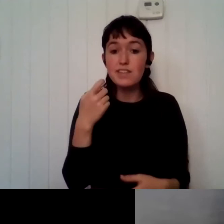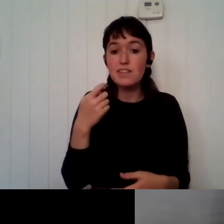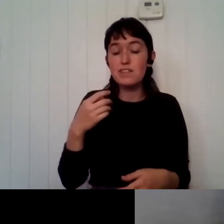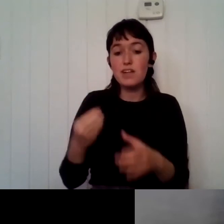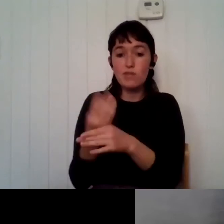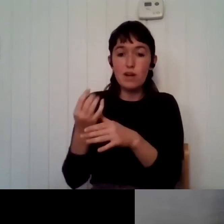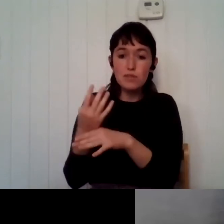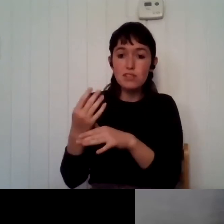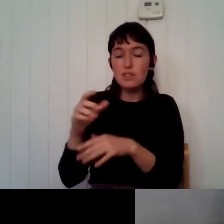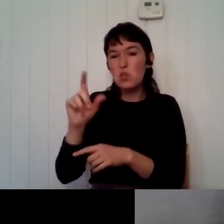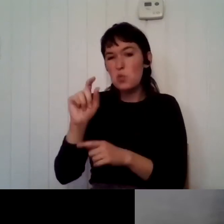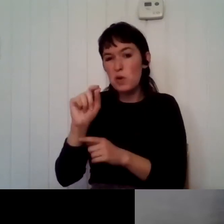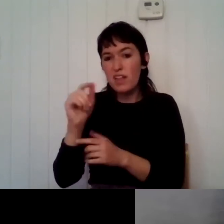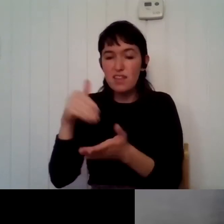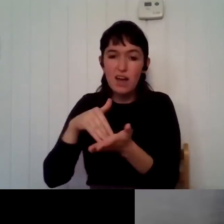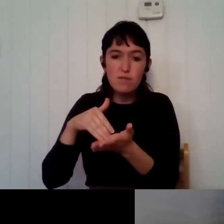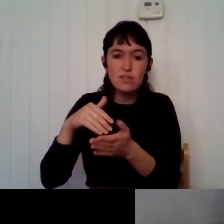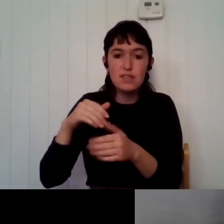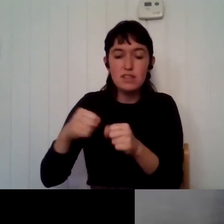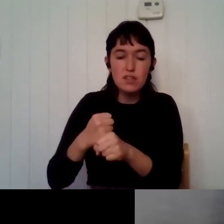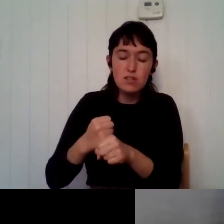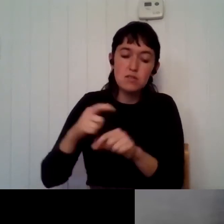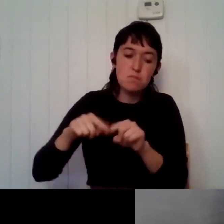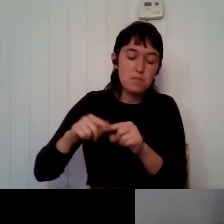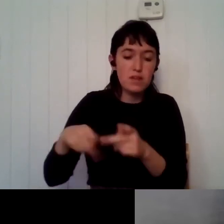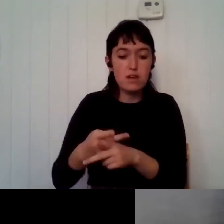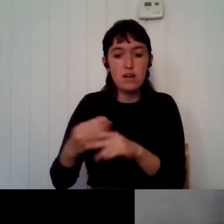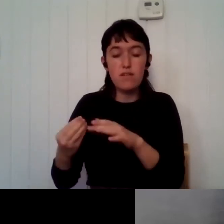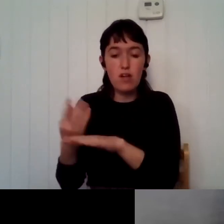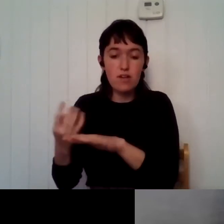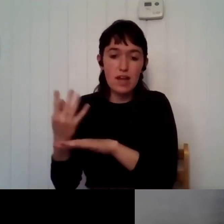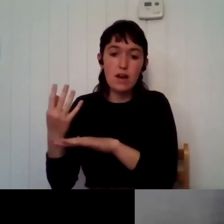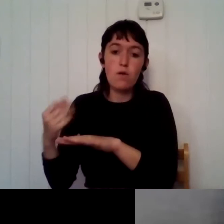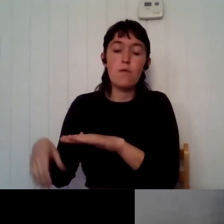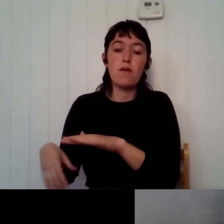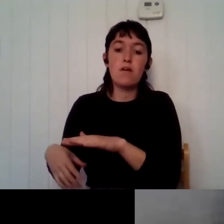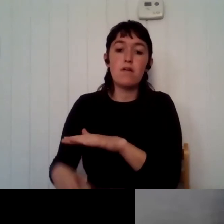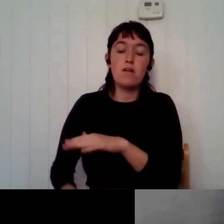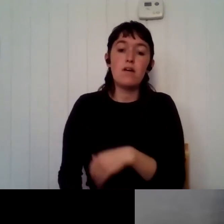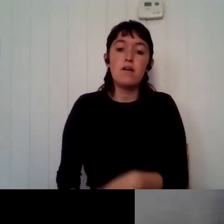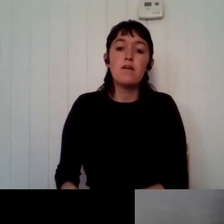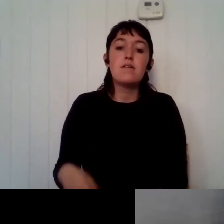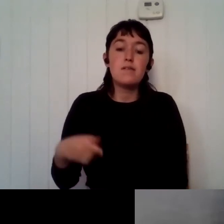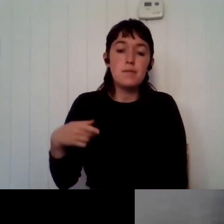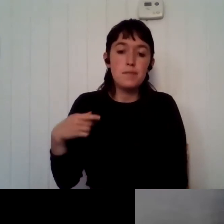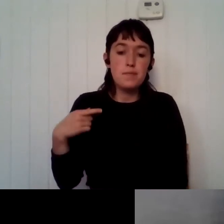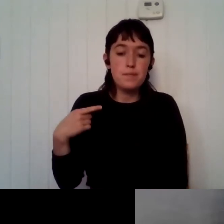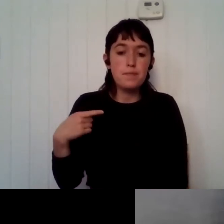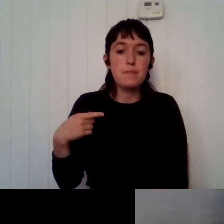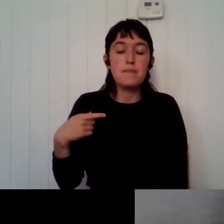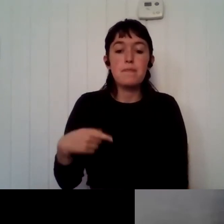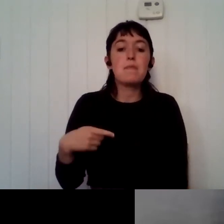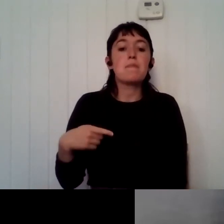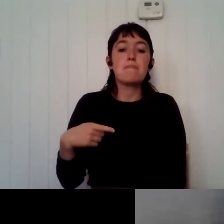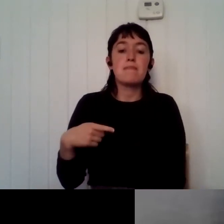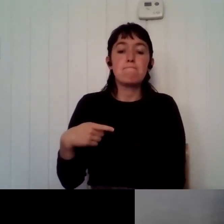more sometimes, depending on the volcano, they say, okay, this volcano probably with a very high probability